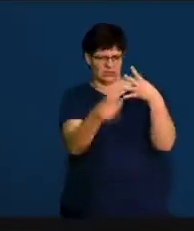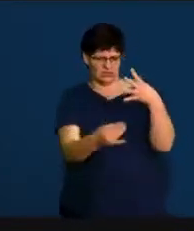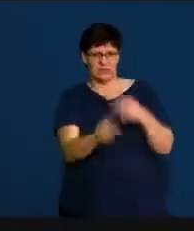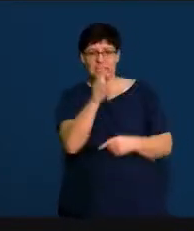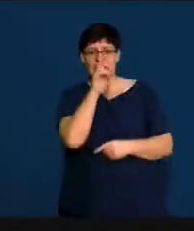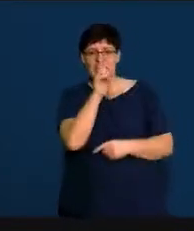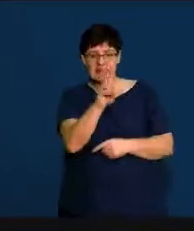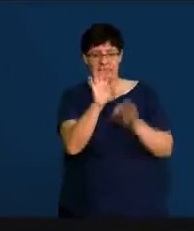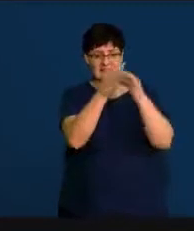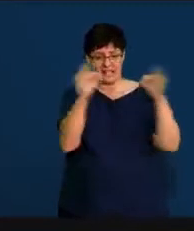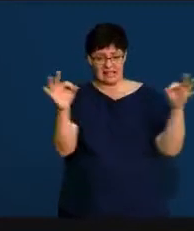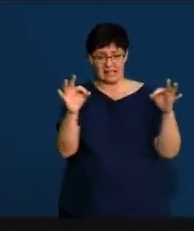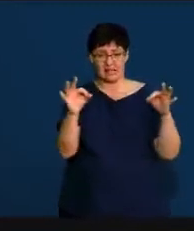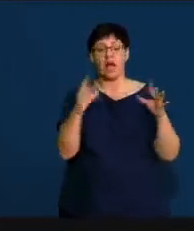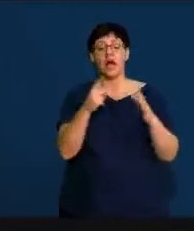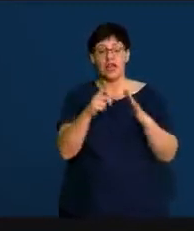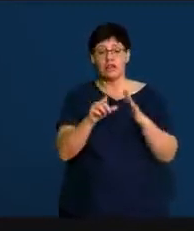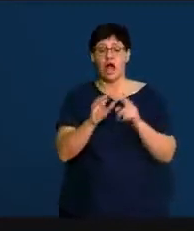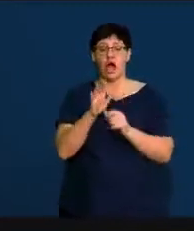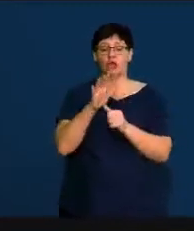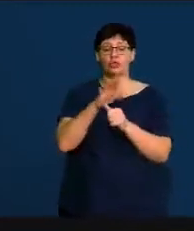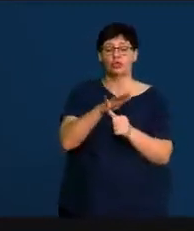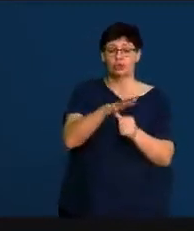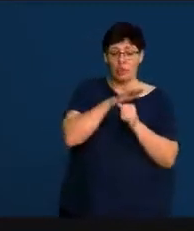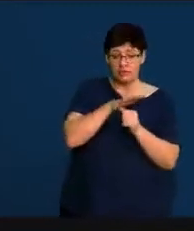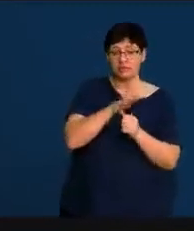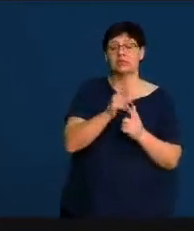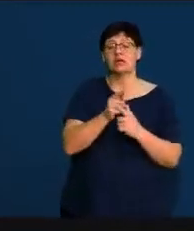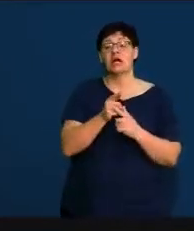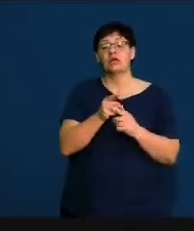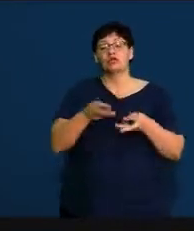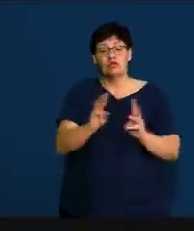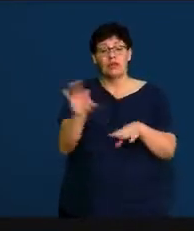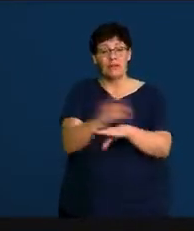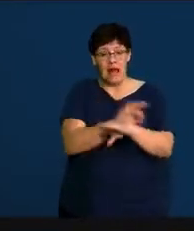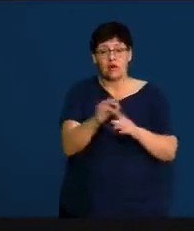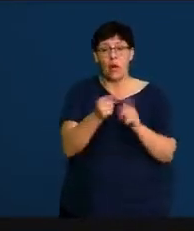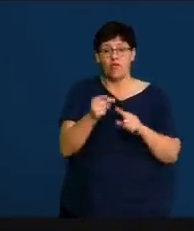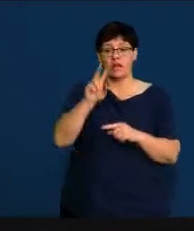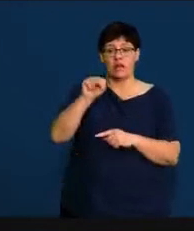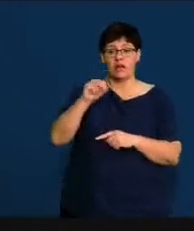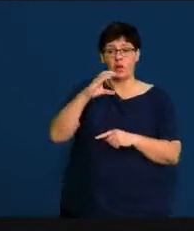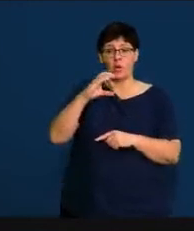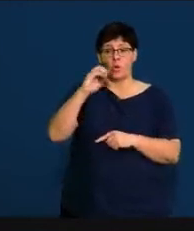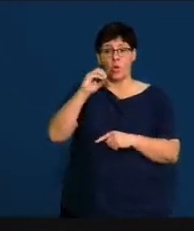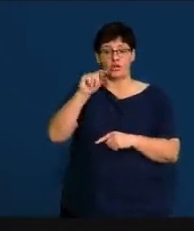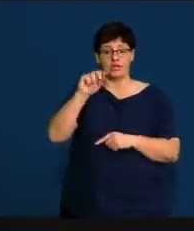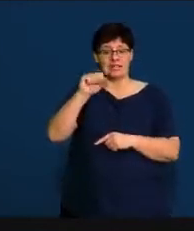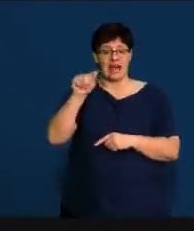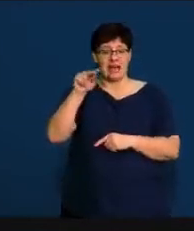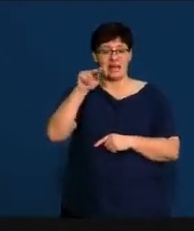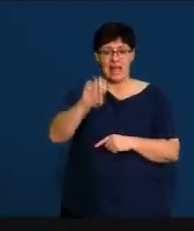this sentence. The dominant street plan of Nkotsane residential area at O on